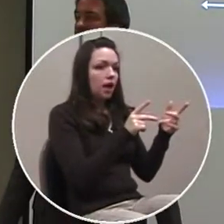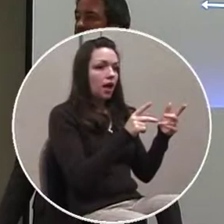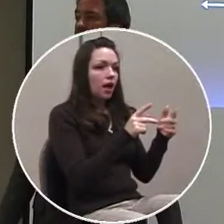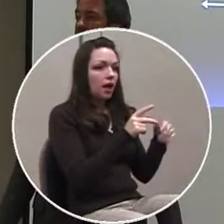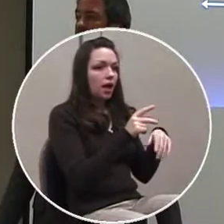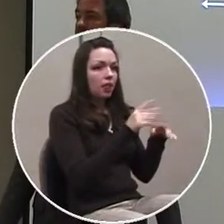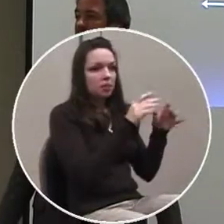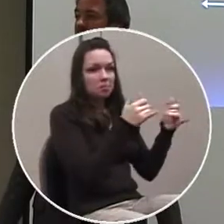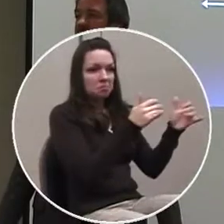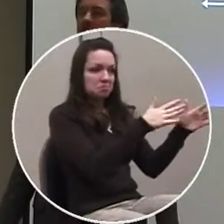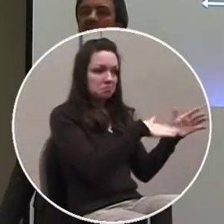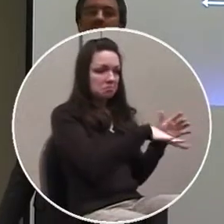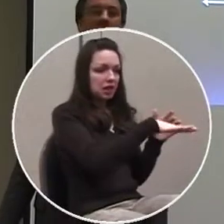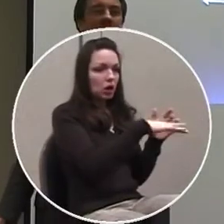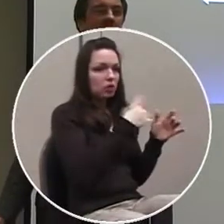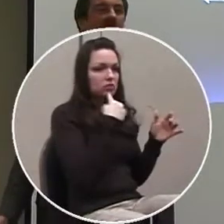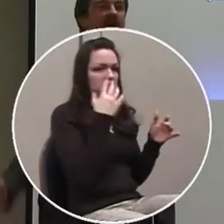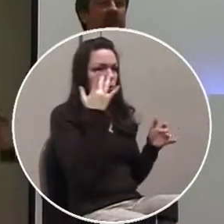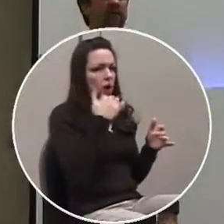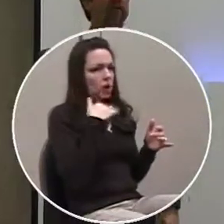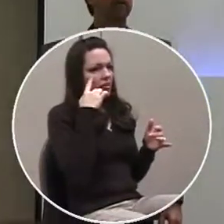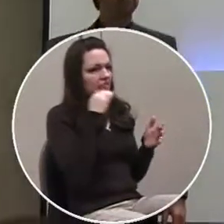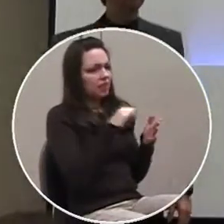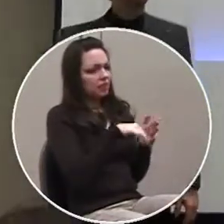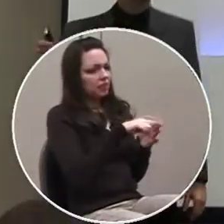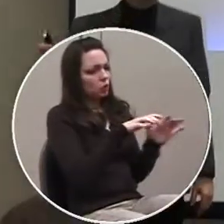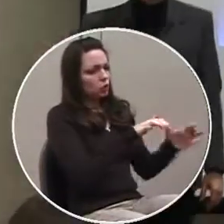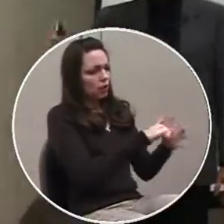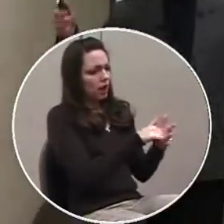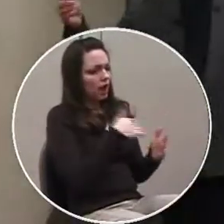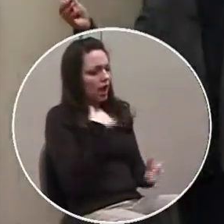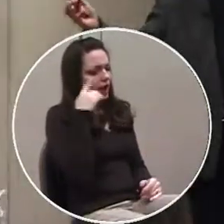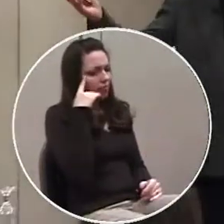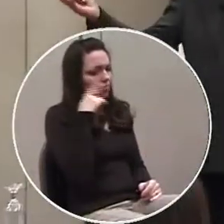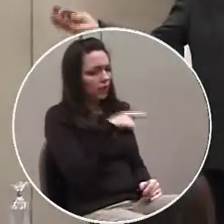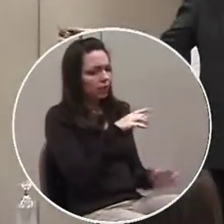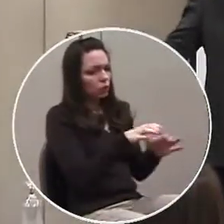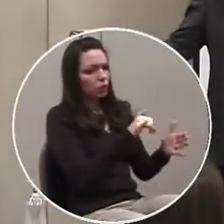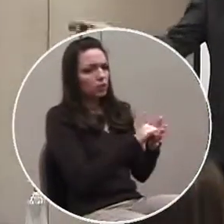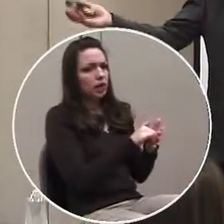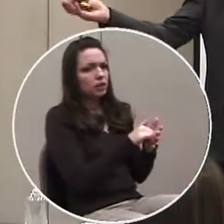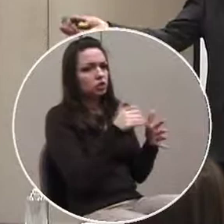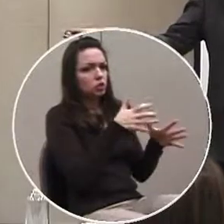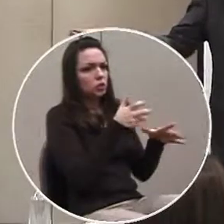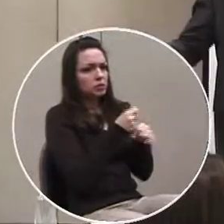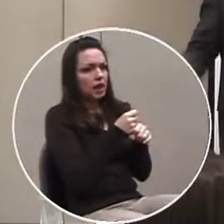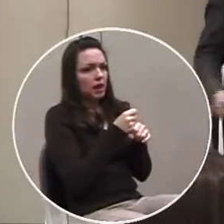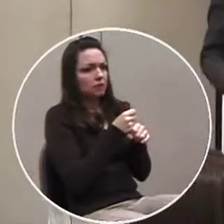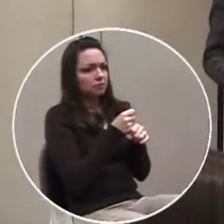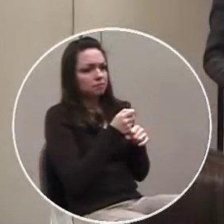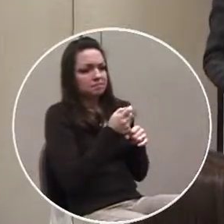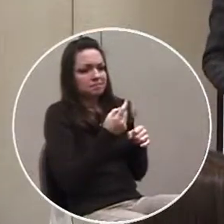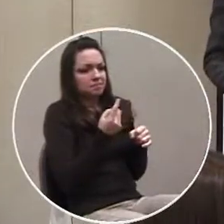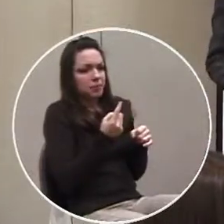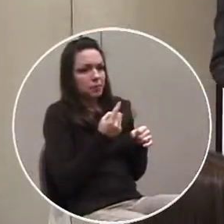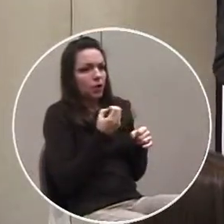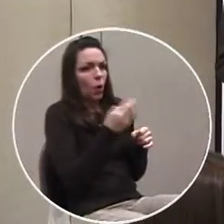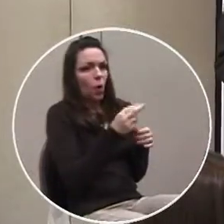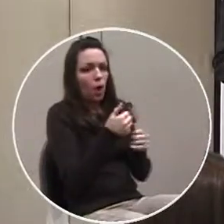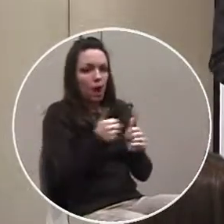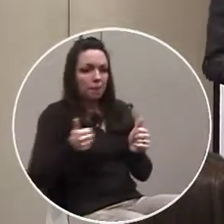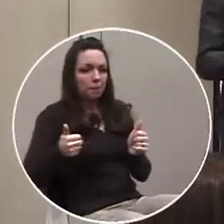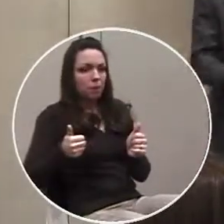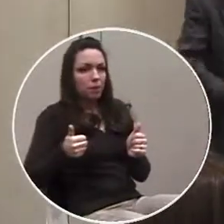that? Oh, you know, I think they're doing that to obtain this or to avoid